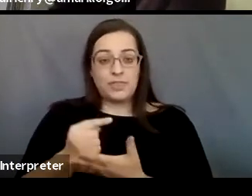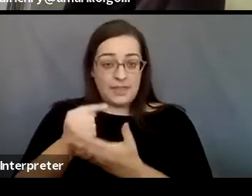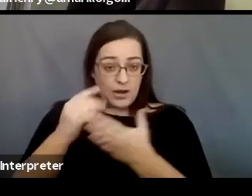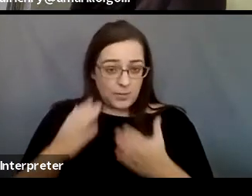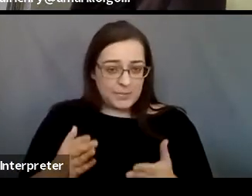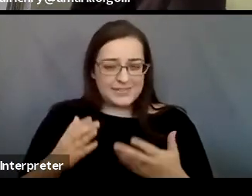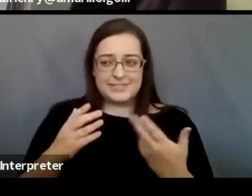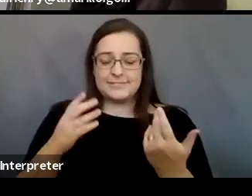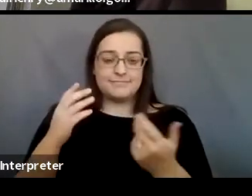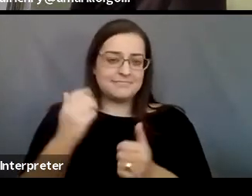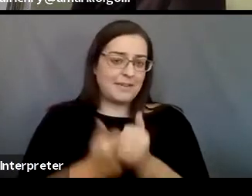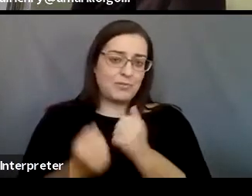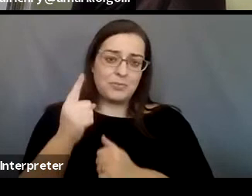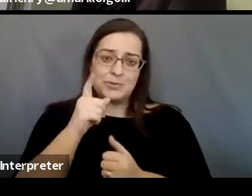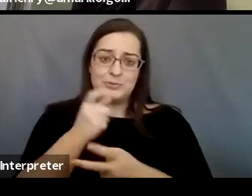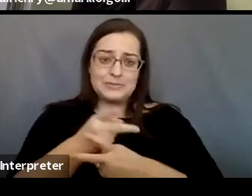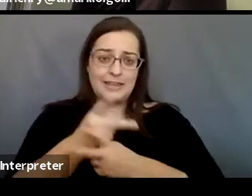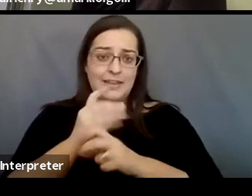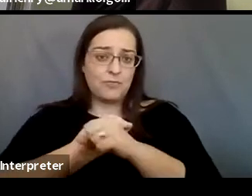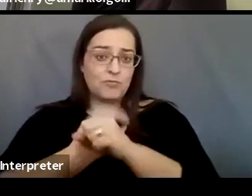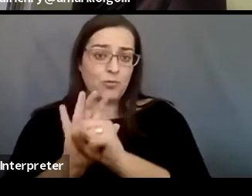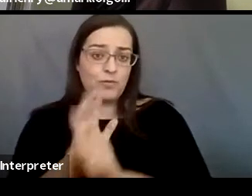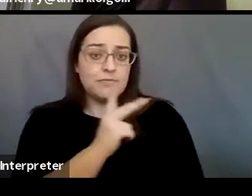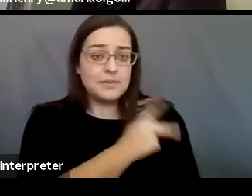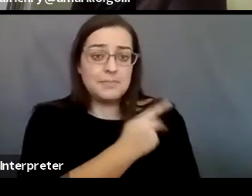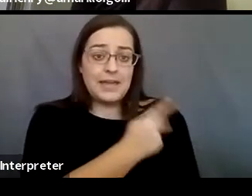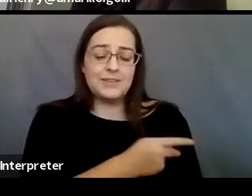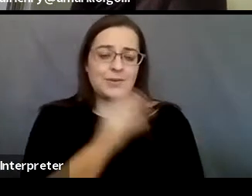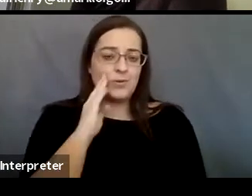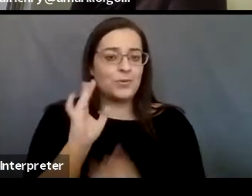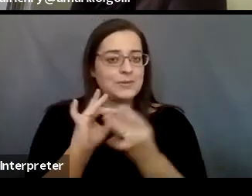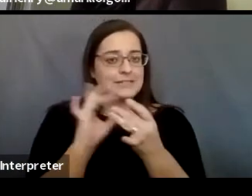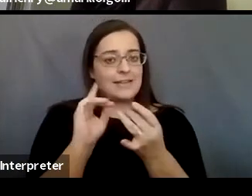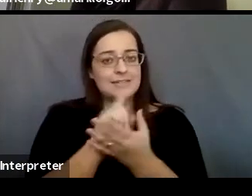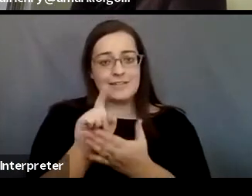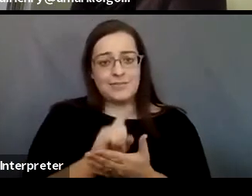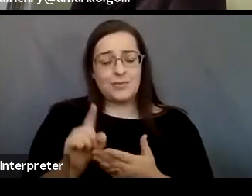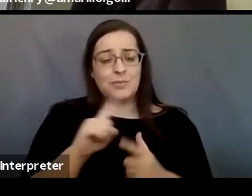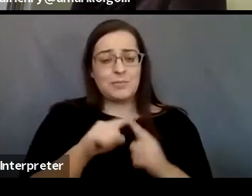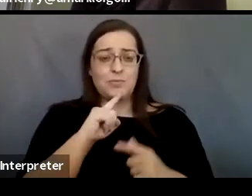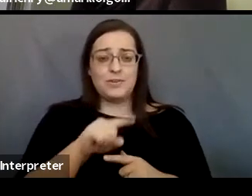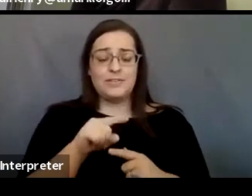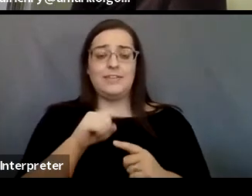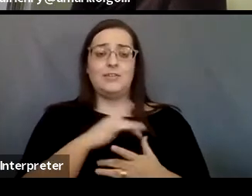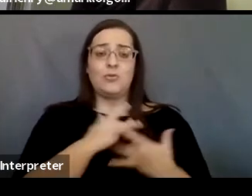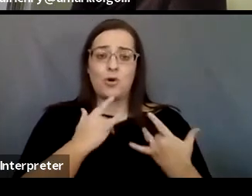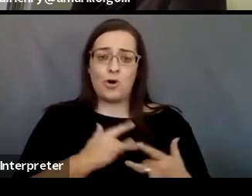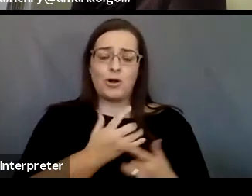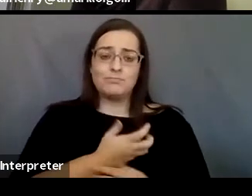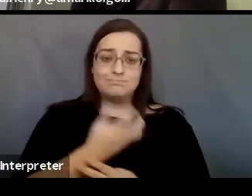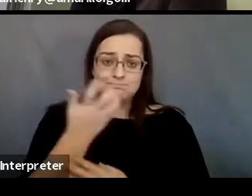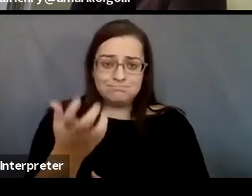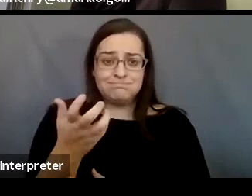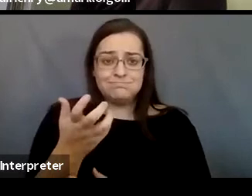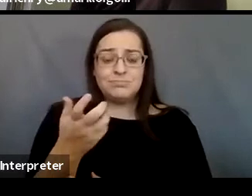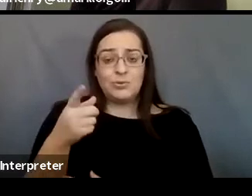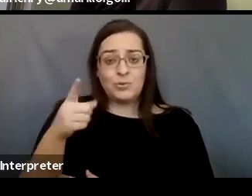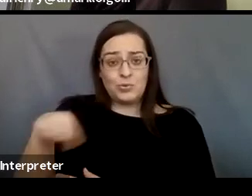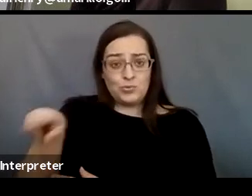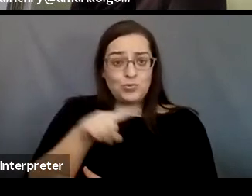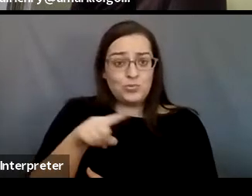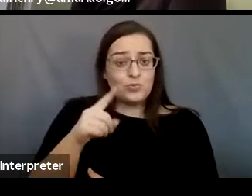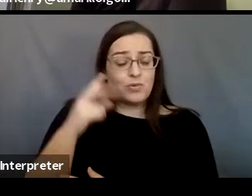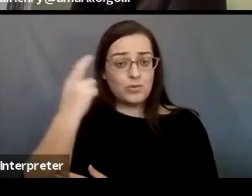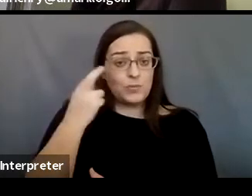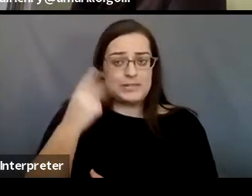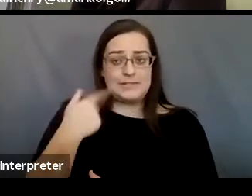front lines to take care of our COVID patients. I know we say this every week, but we mean it from the bottom of our hearts. You guys are the reasons that we're doing